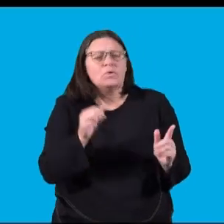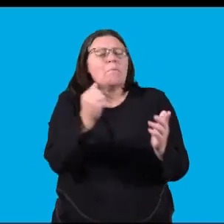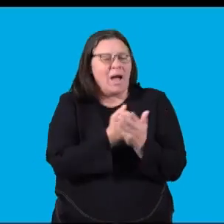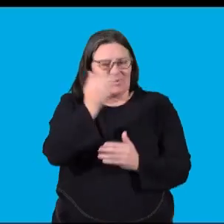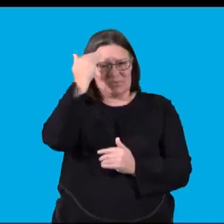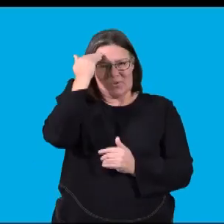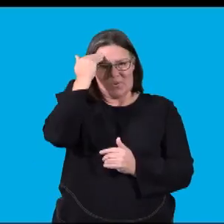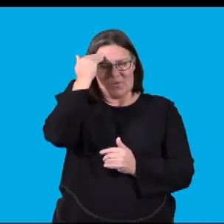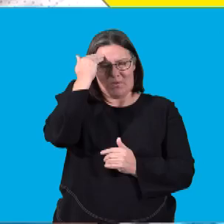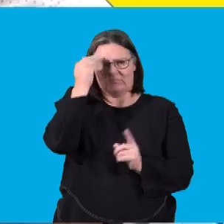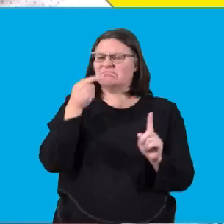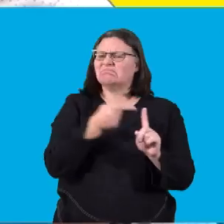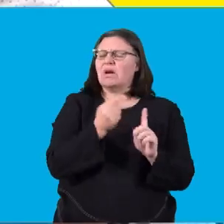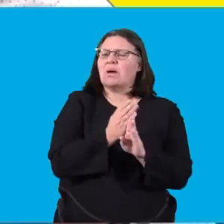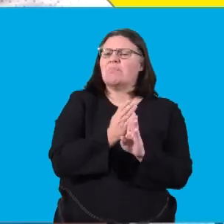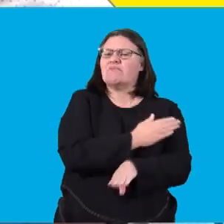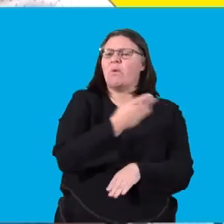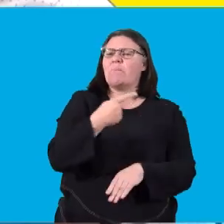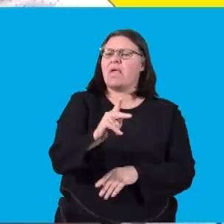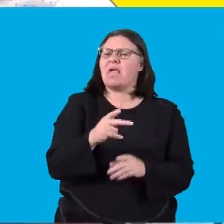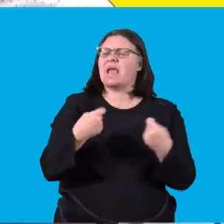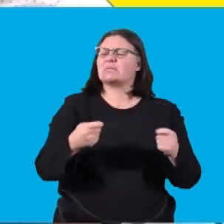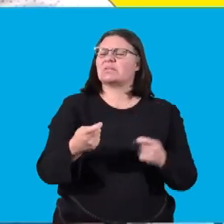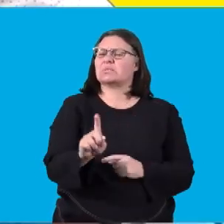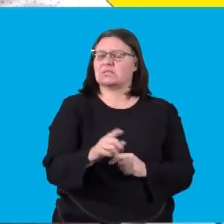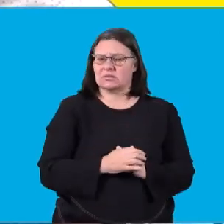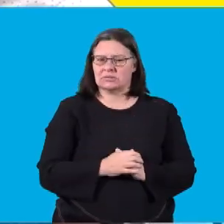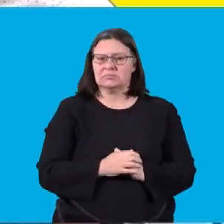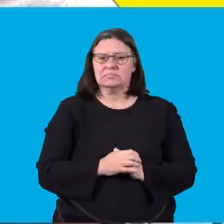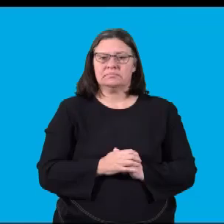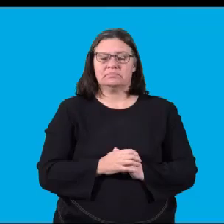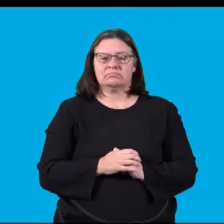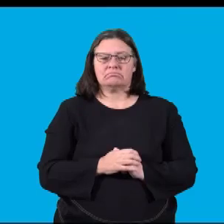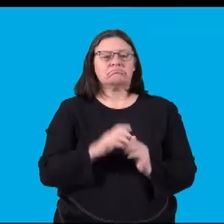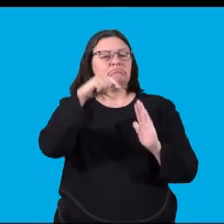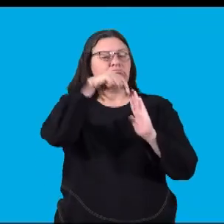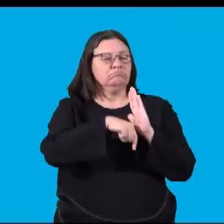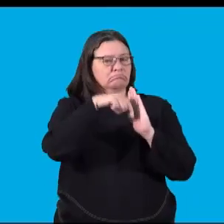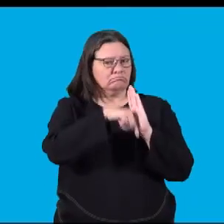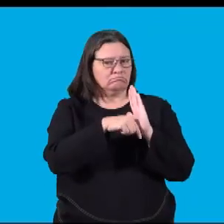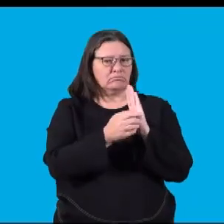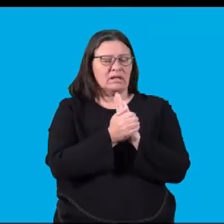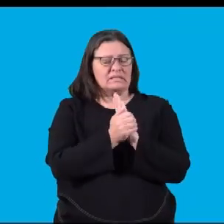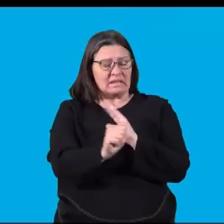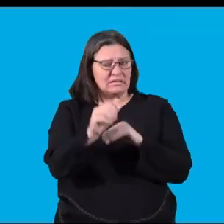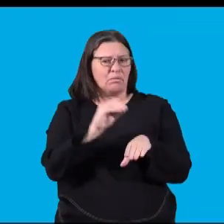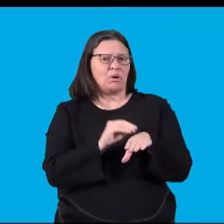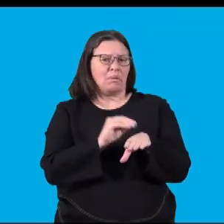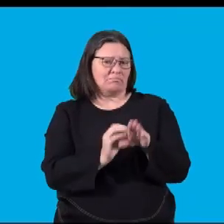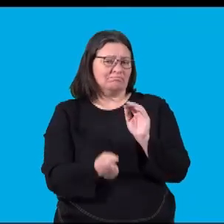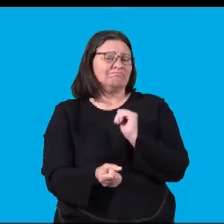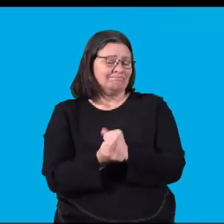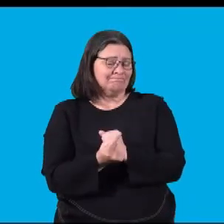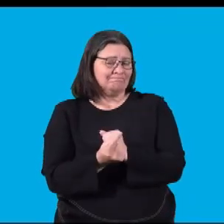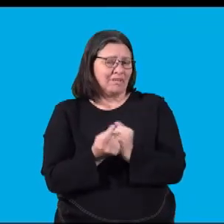expense? That is something that you need to know. What is a prepaid expense? Here are some of the content and